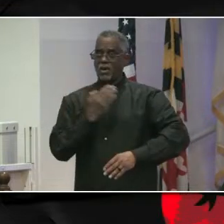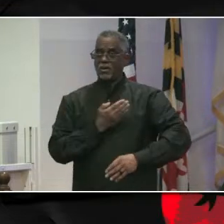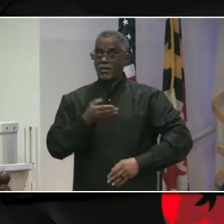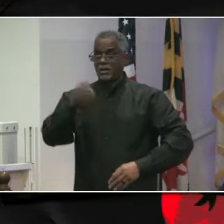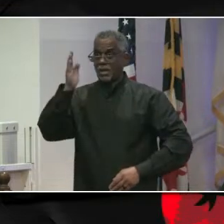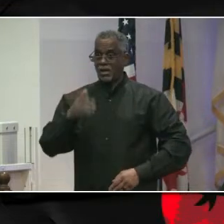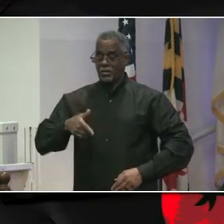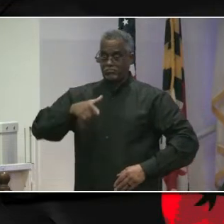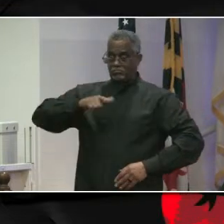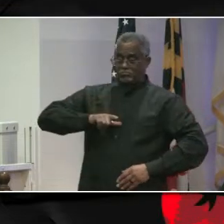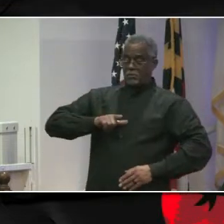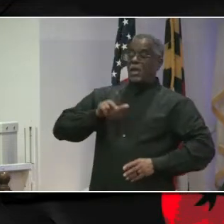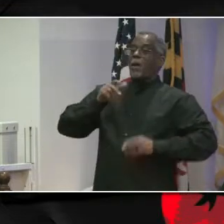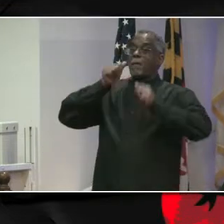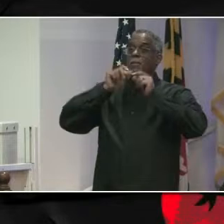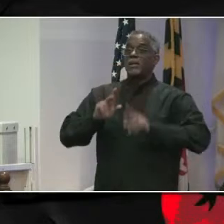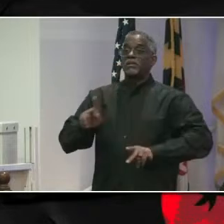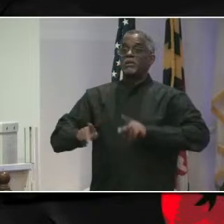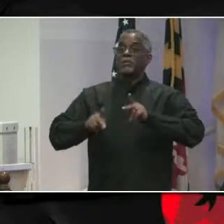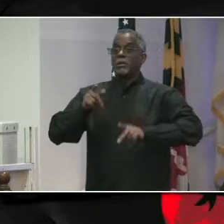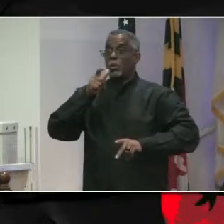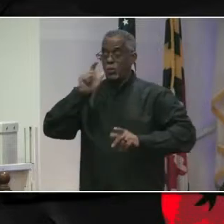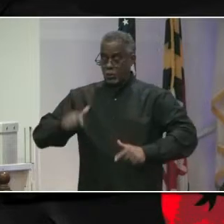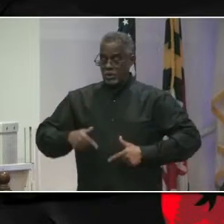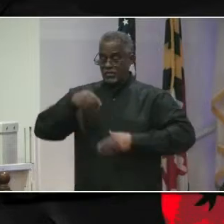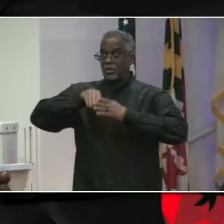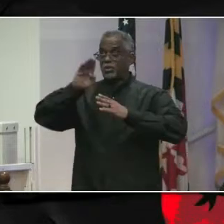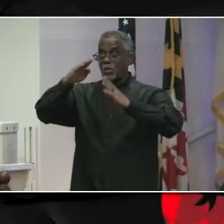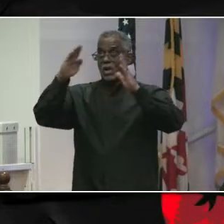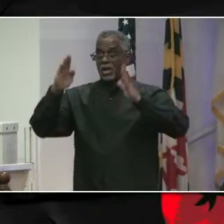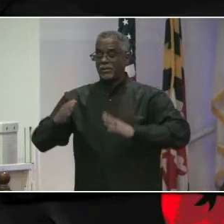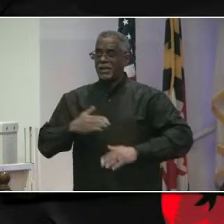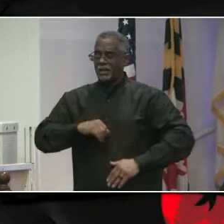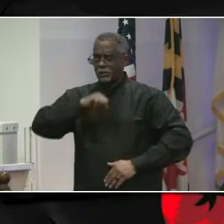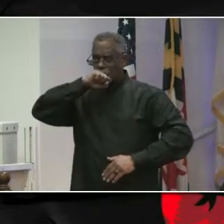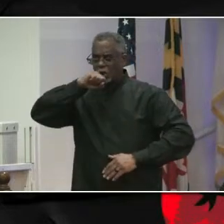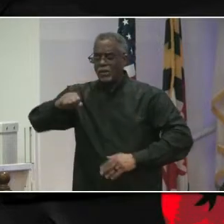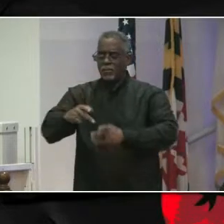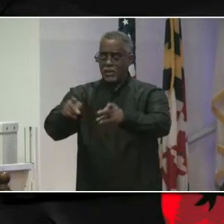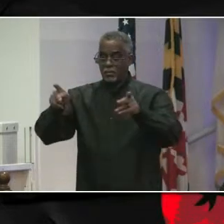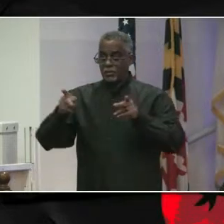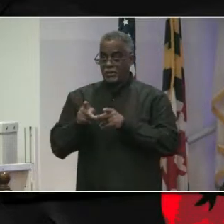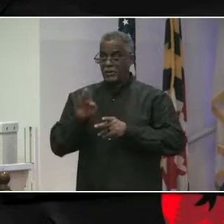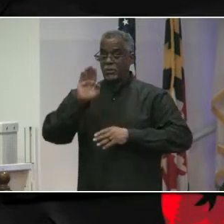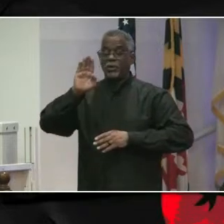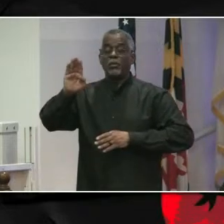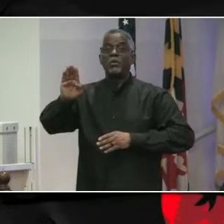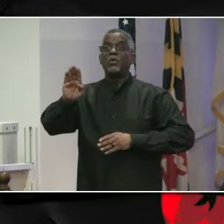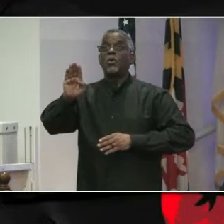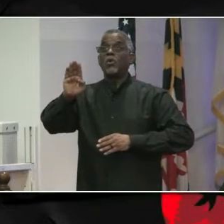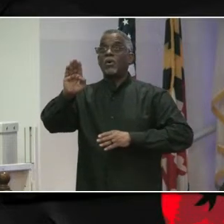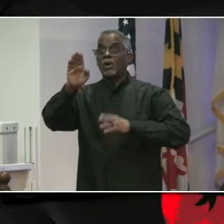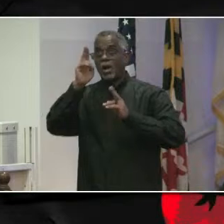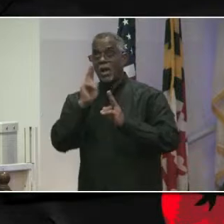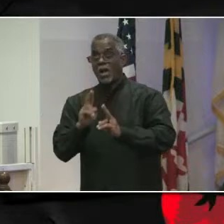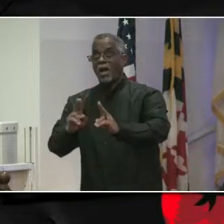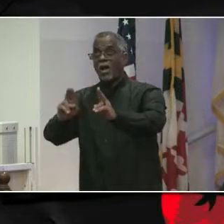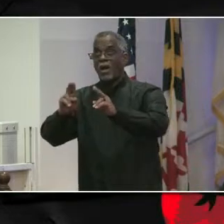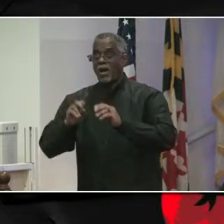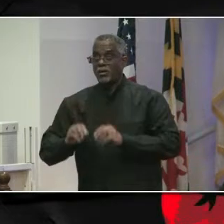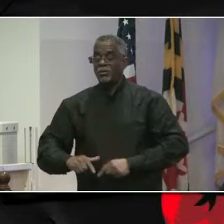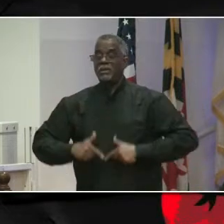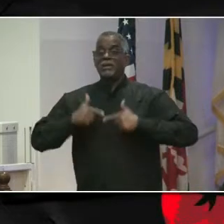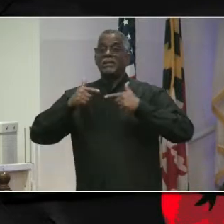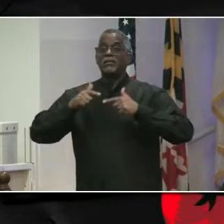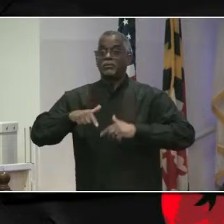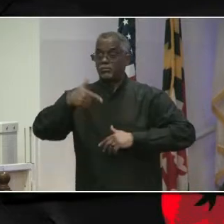Blessed are they that dwell in thy house, Lord, for I have loved thy habitation, the place where God's honor dwells.